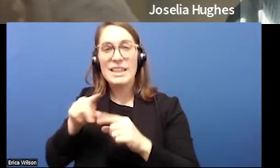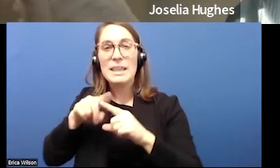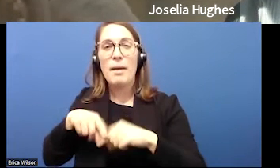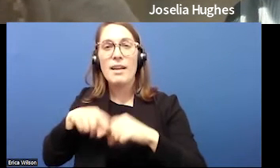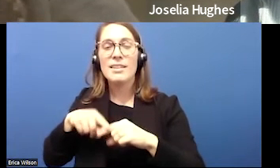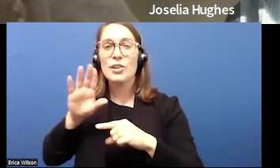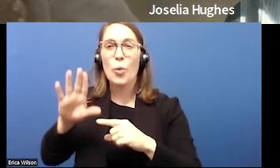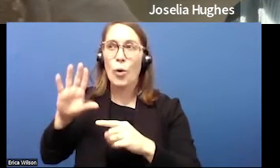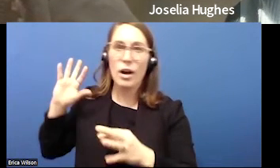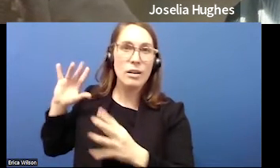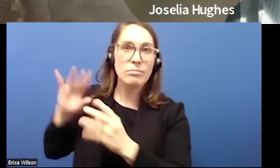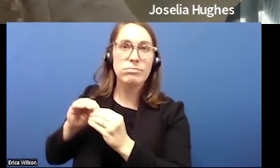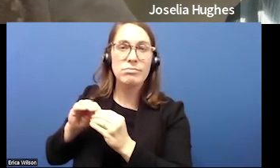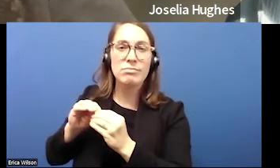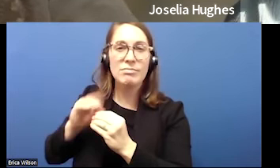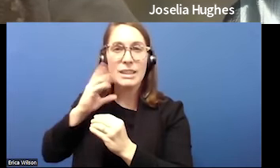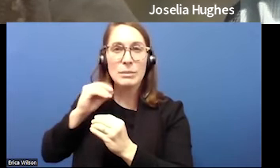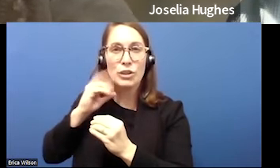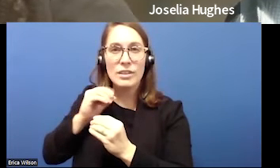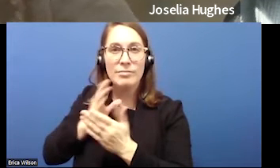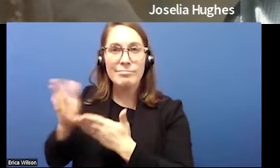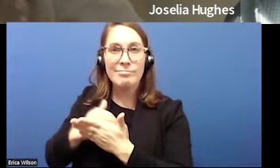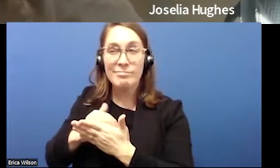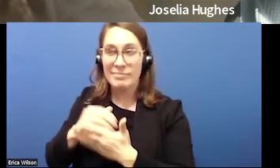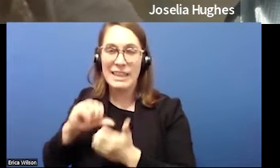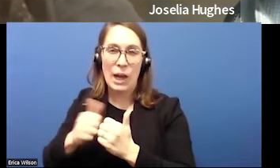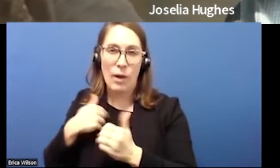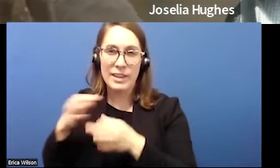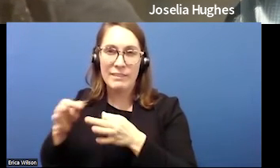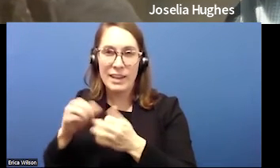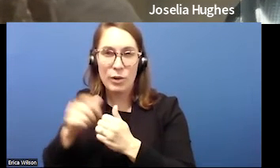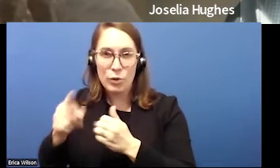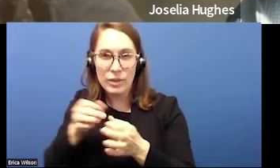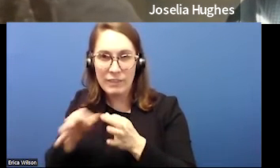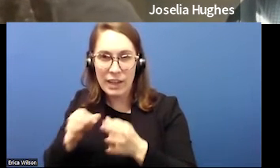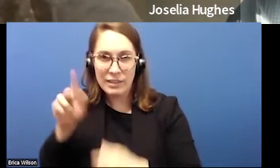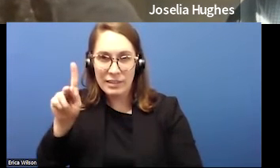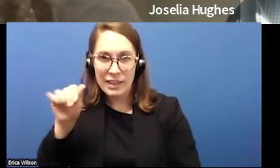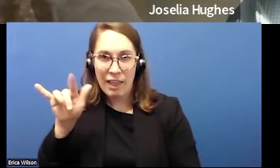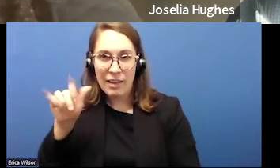conditions that we are subjected to. So that's how I would define it. How do you define it, Kayla?